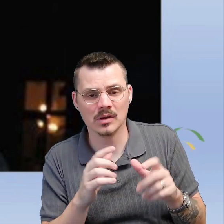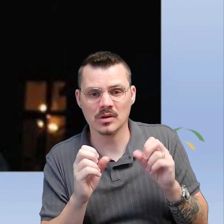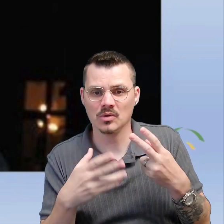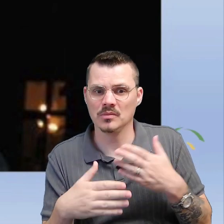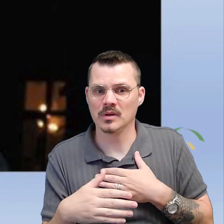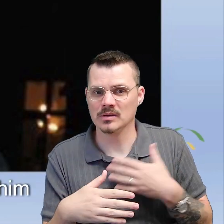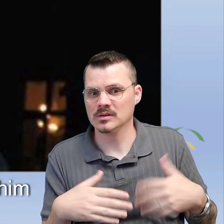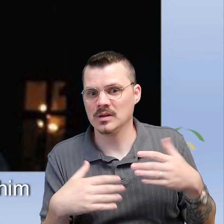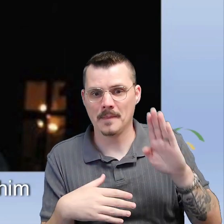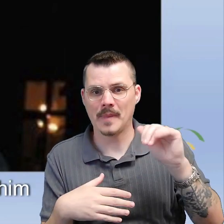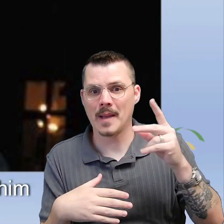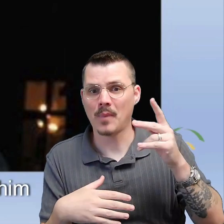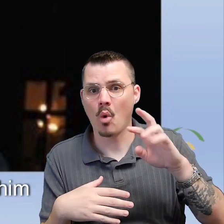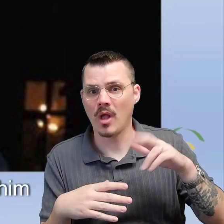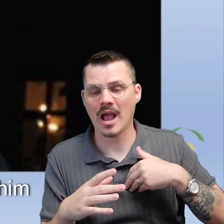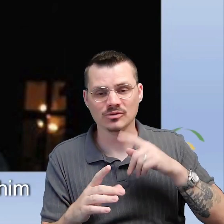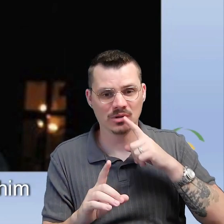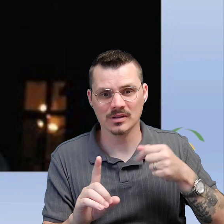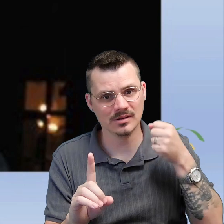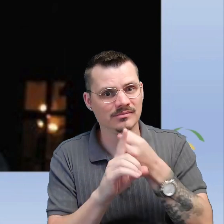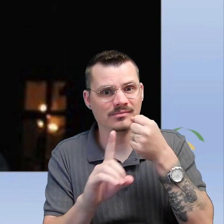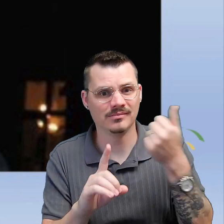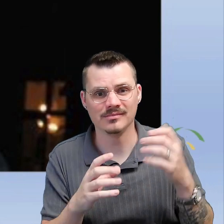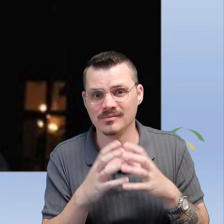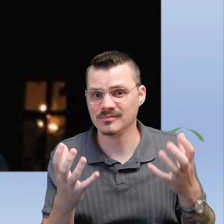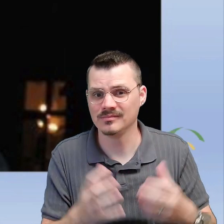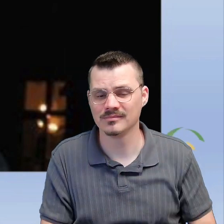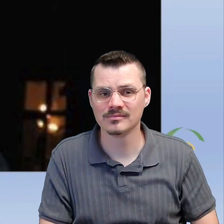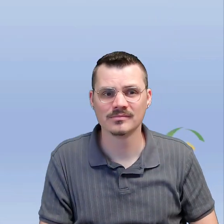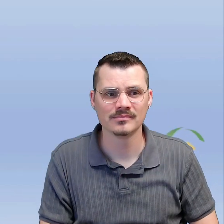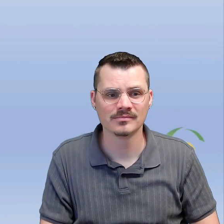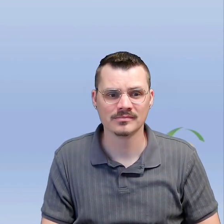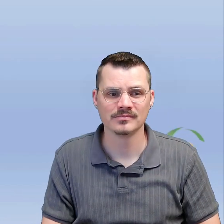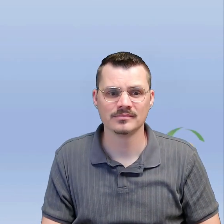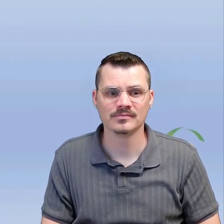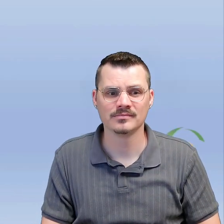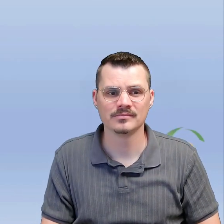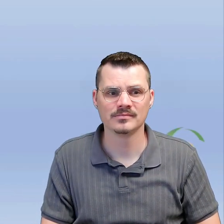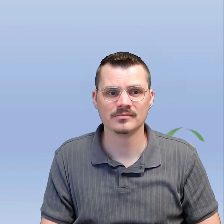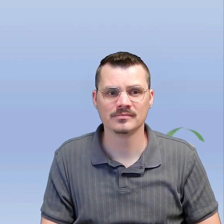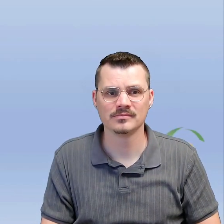my goodness, bipolar disorder has really smacked him around, hasn't it?